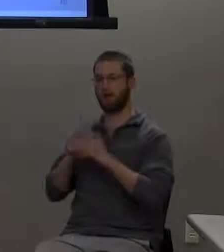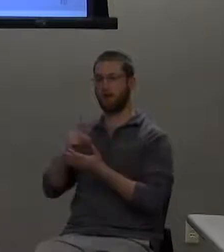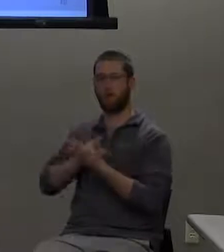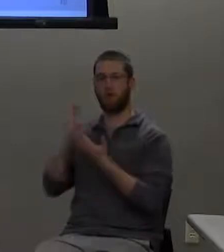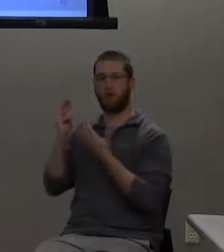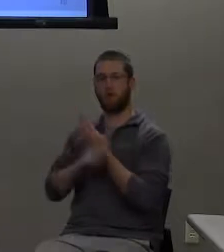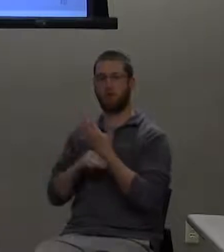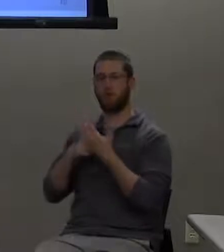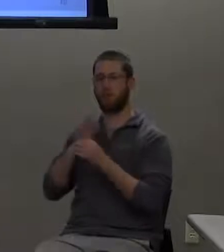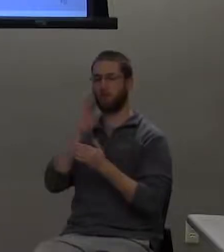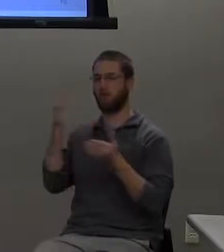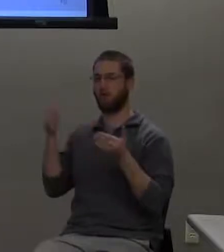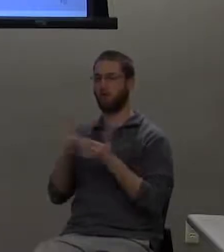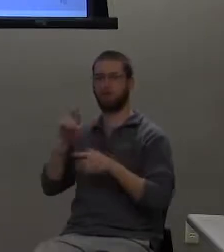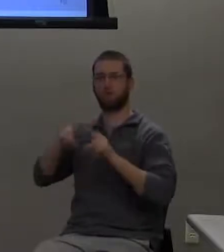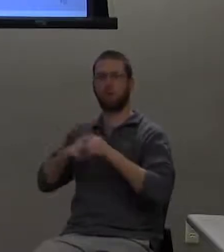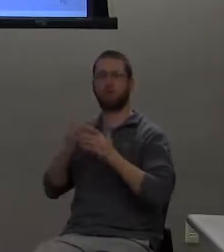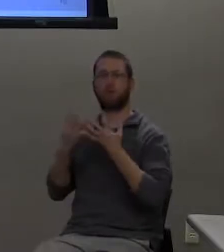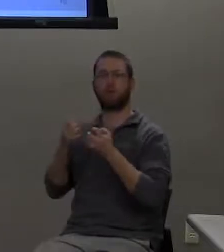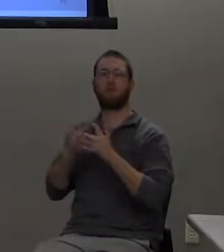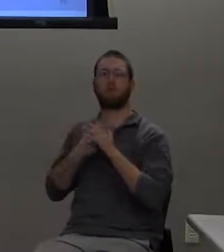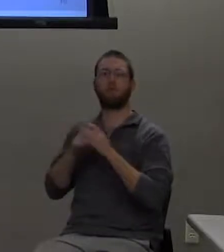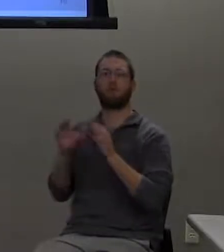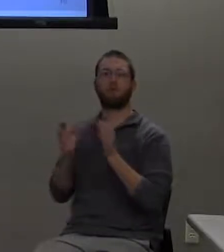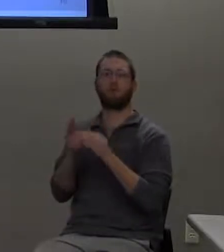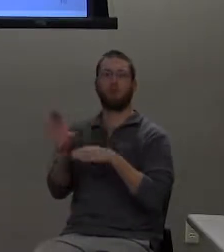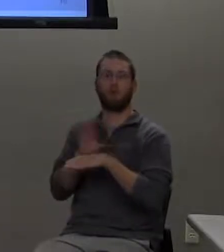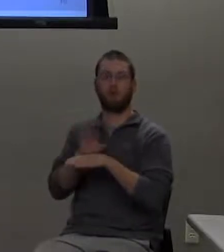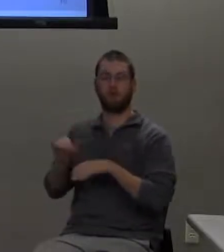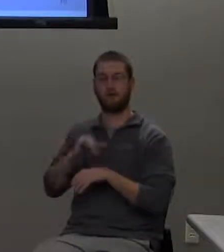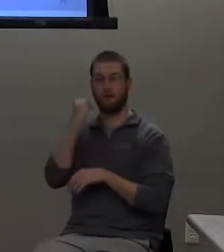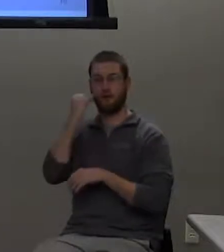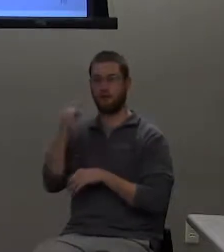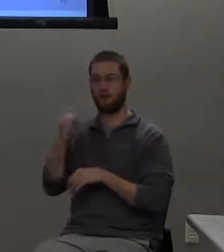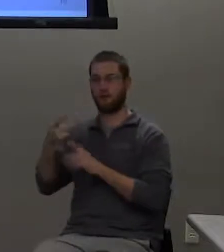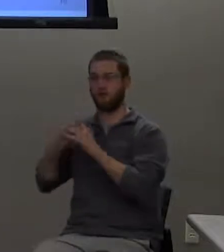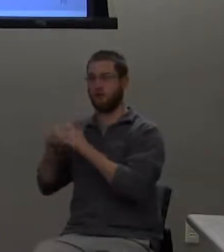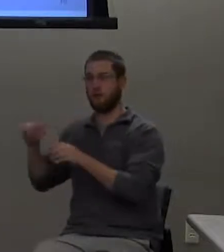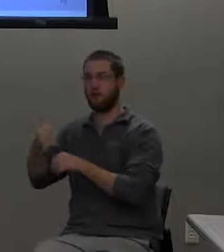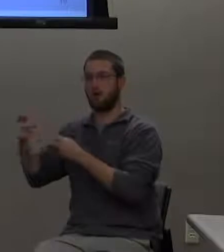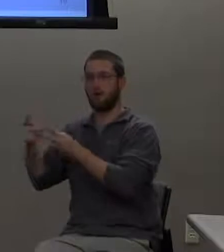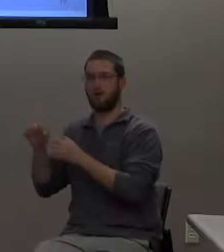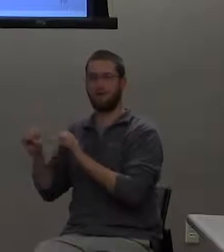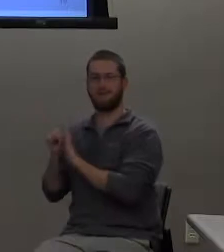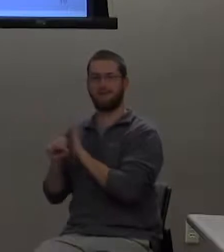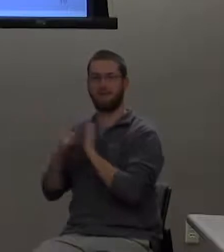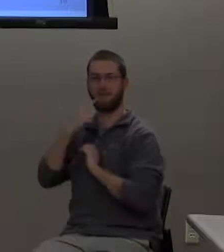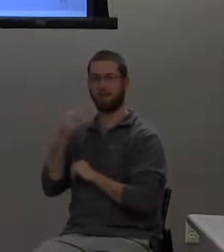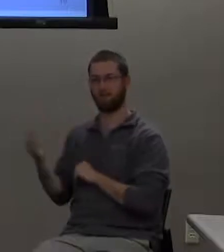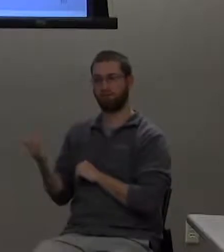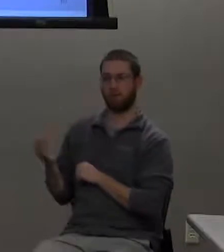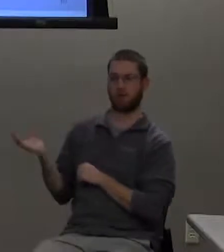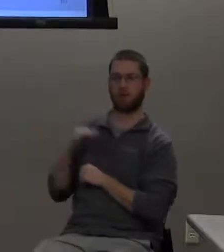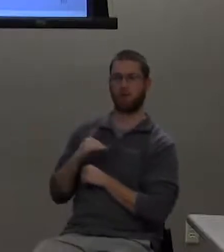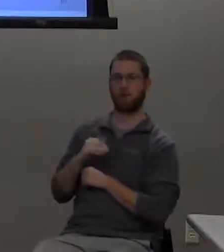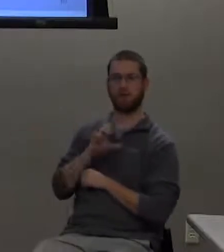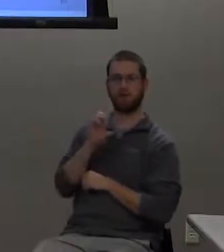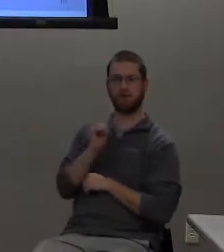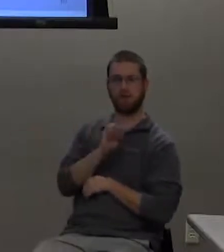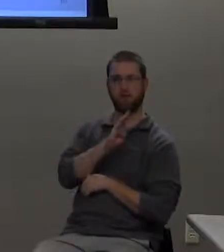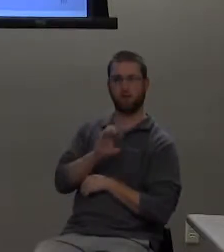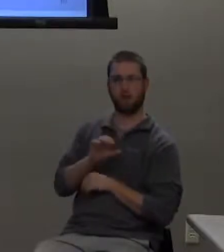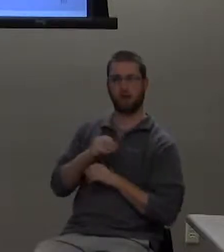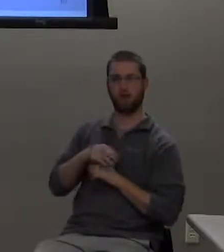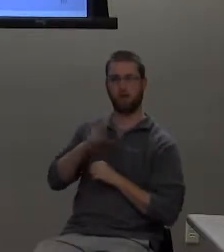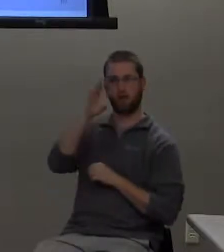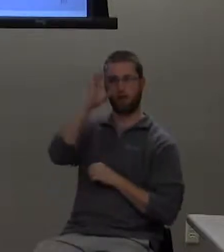can attract folks who want to start a small business that otherwise would have done it somewhere else in the state, and say, hey, Danville Boyle County has